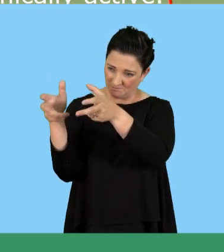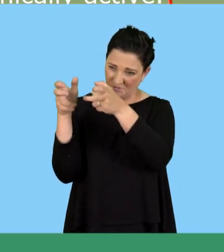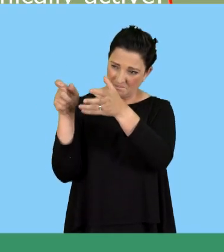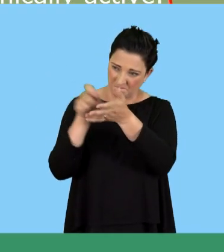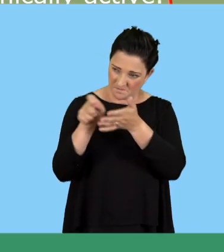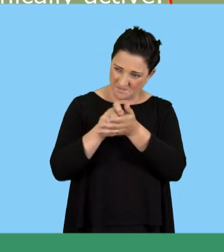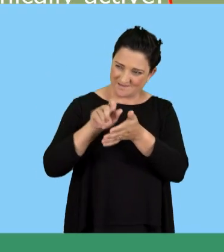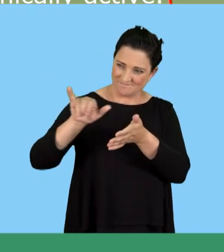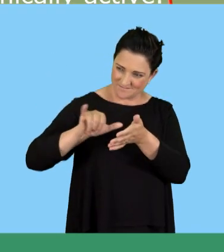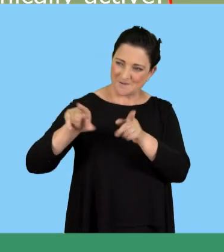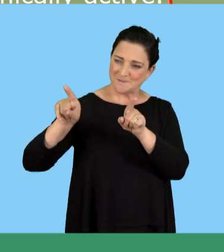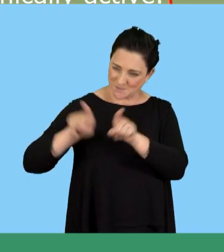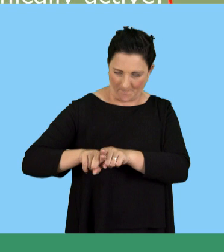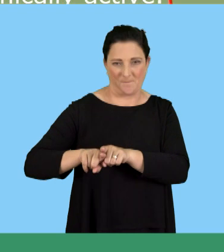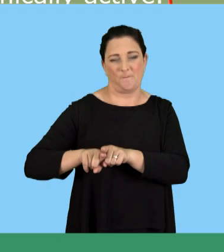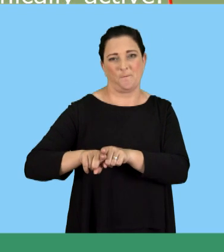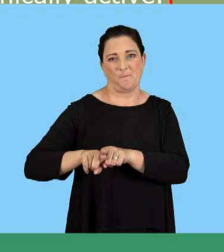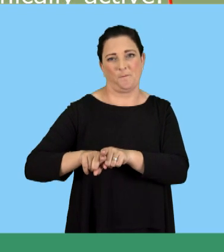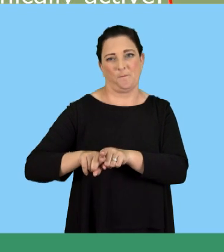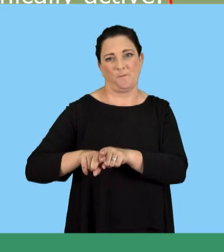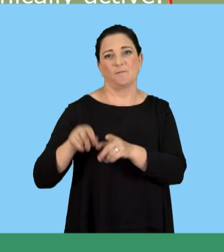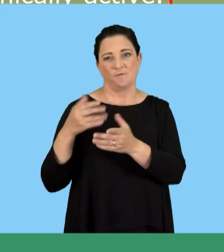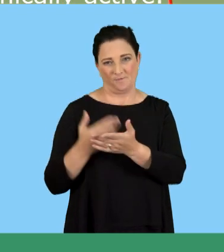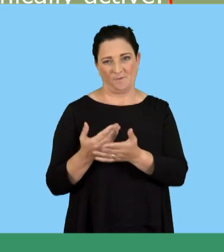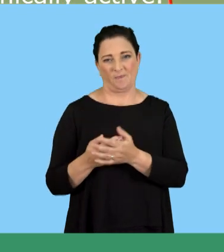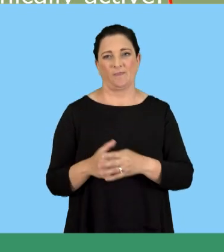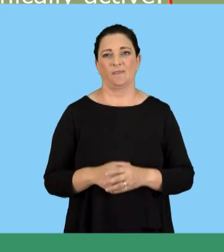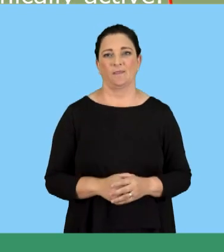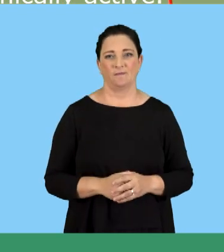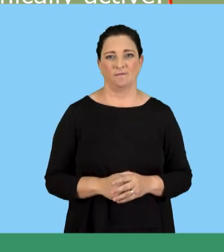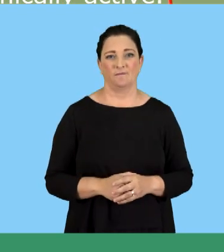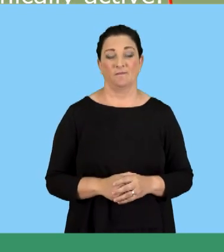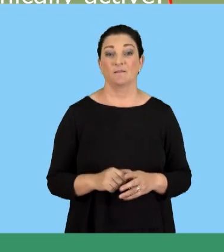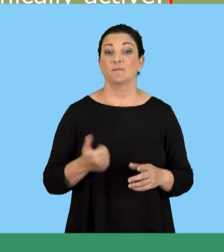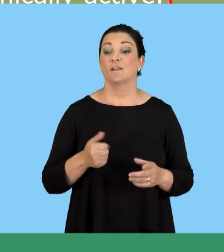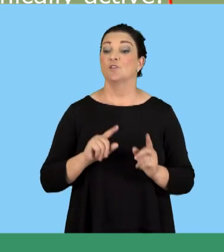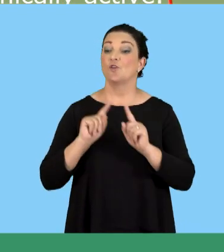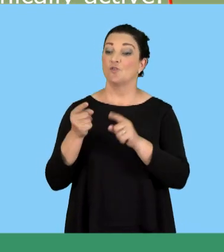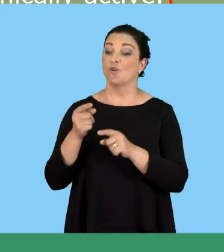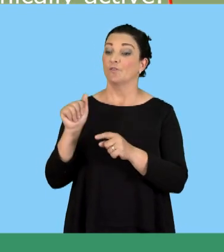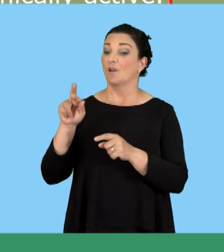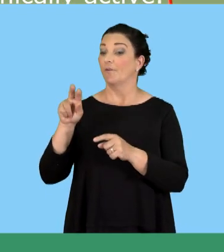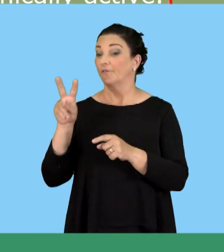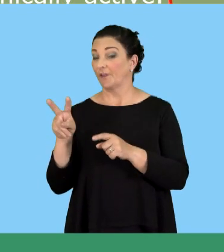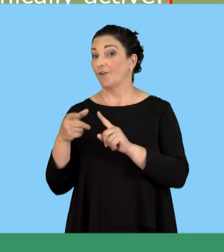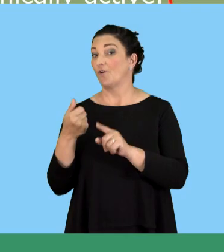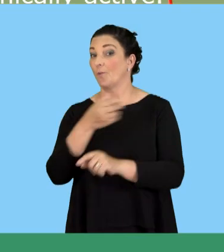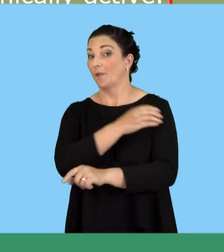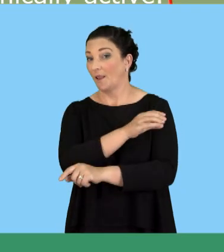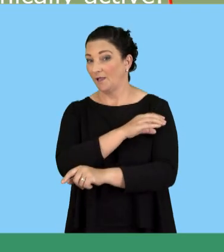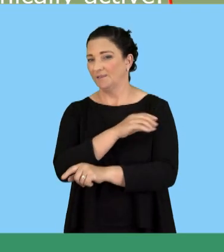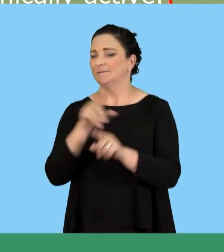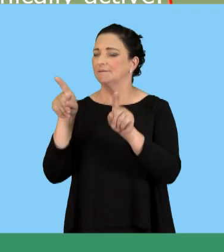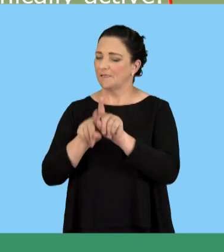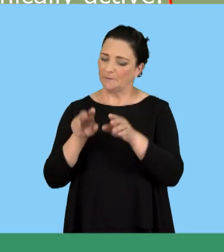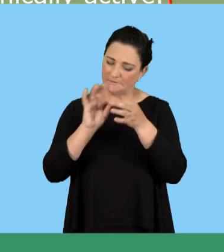the scenario, some employees. And at the end, they collect what? ARVs from the clinic. They collect